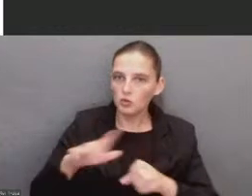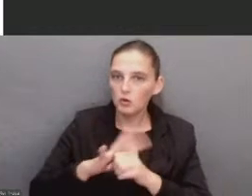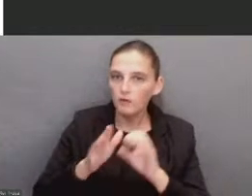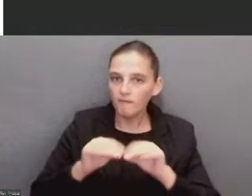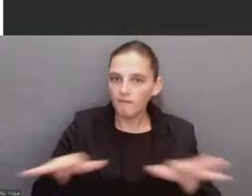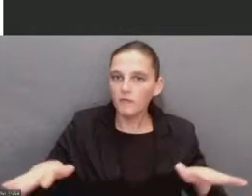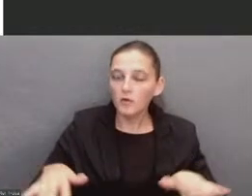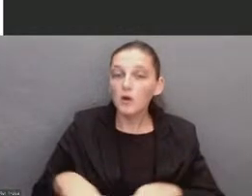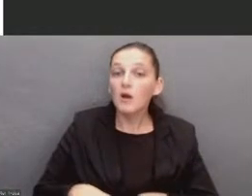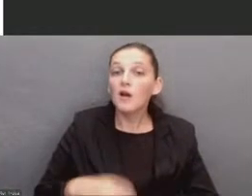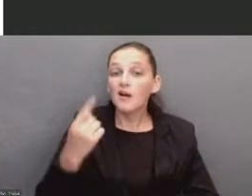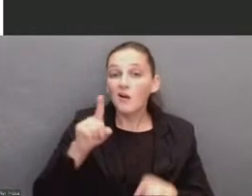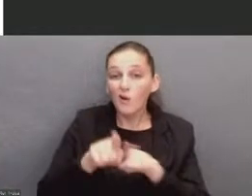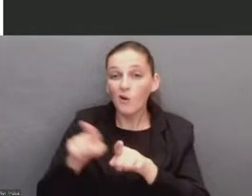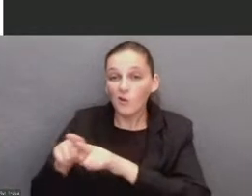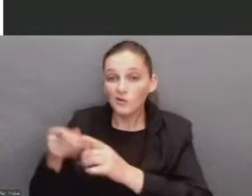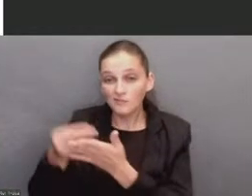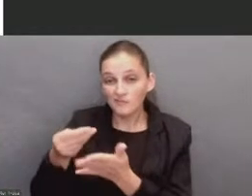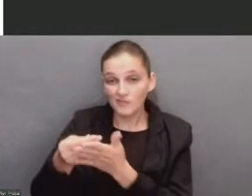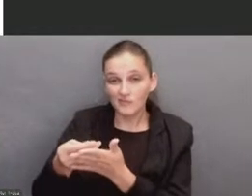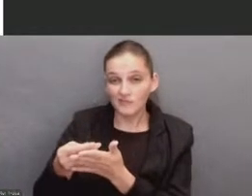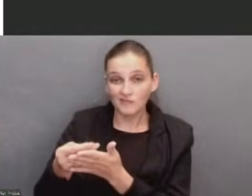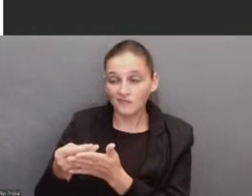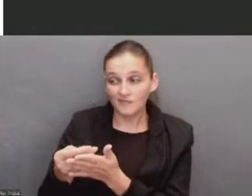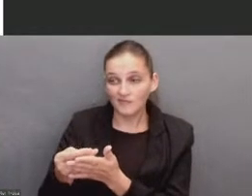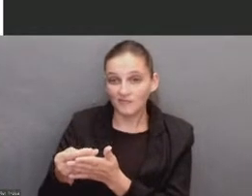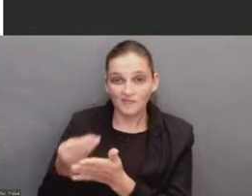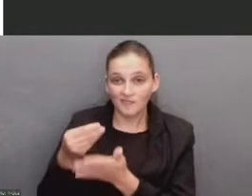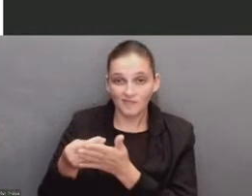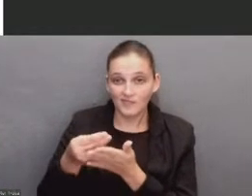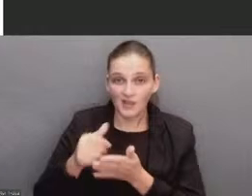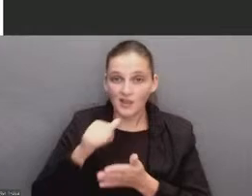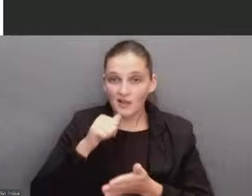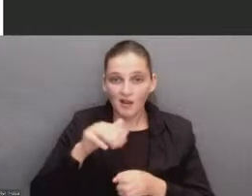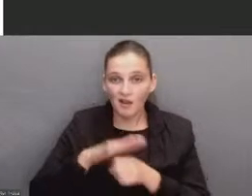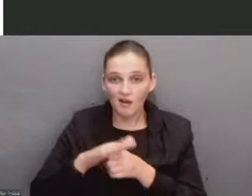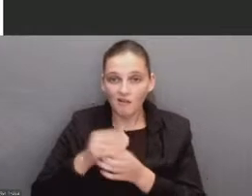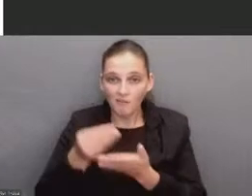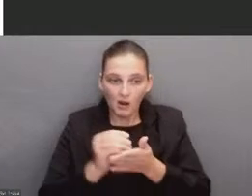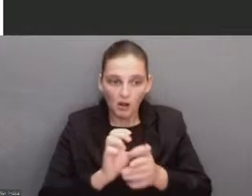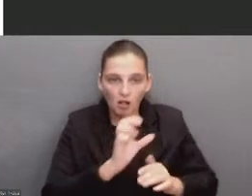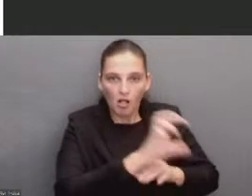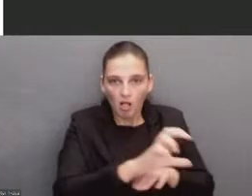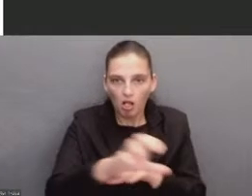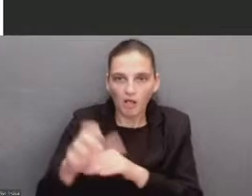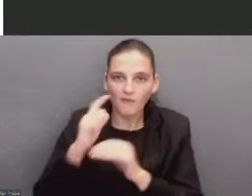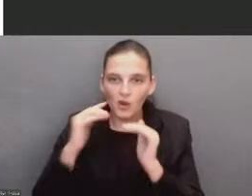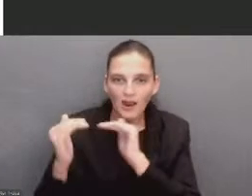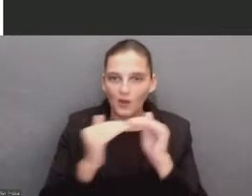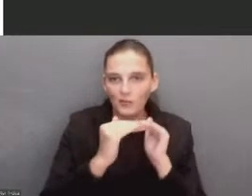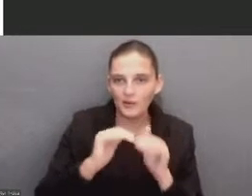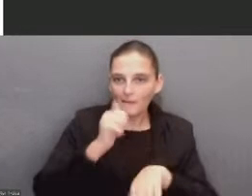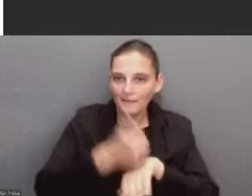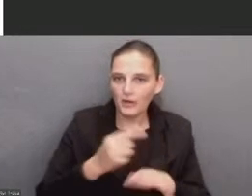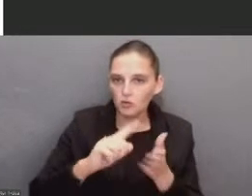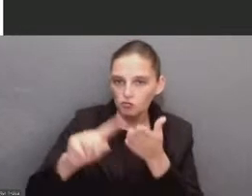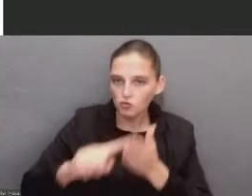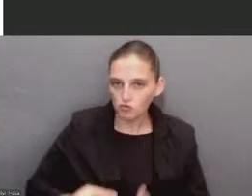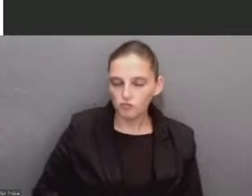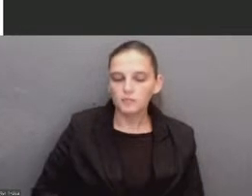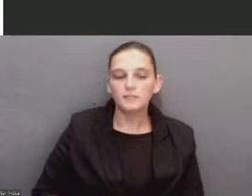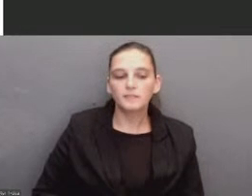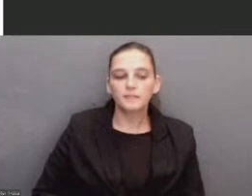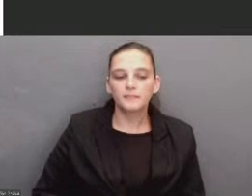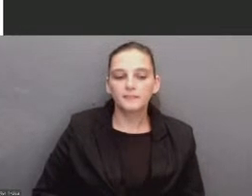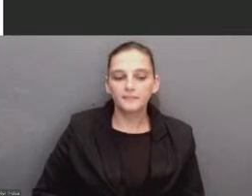lack of funding for equity-based research across the country. Our last two problem statements, problem